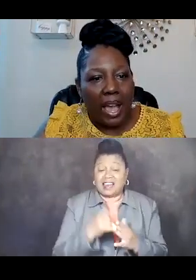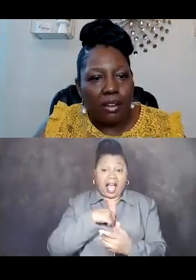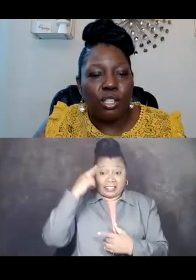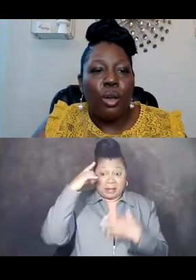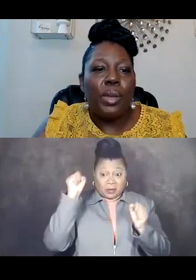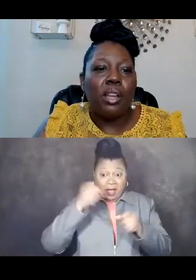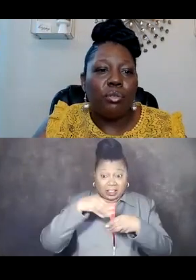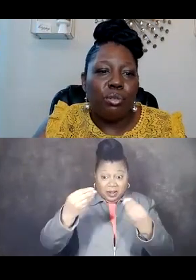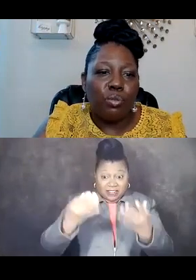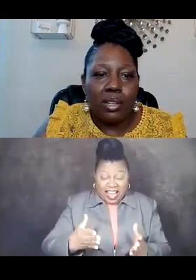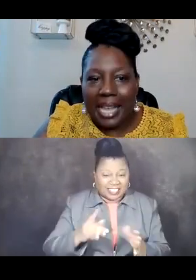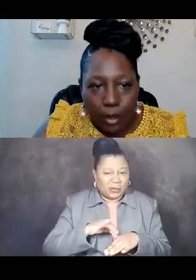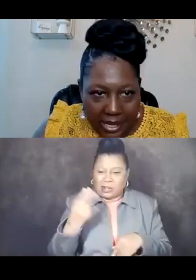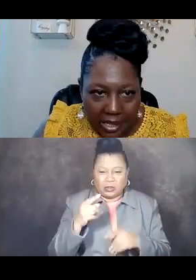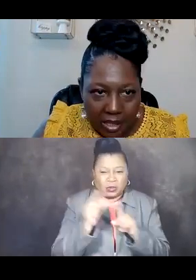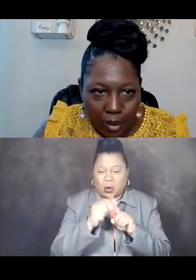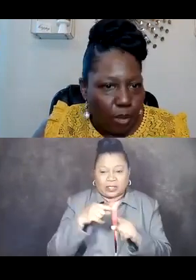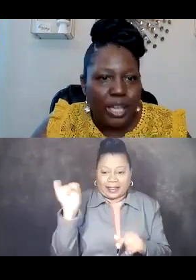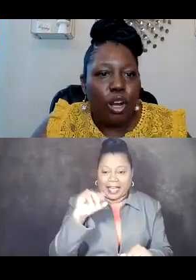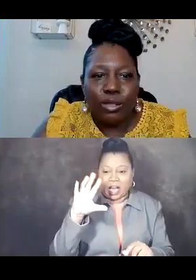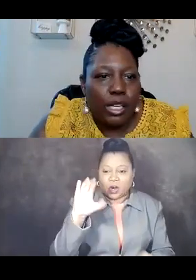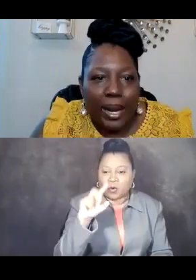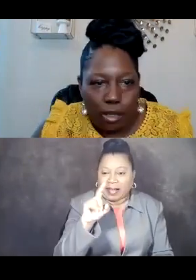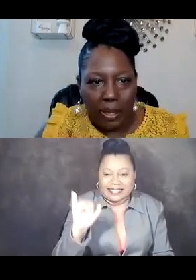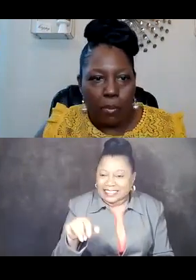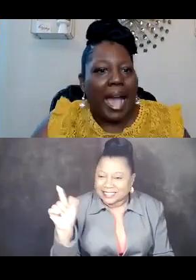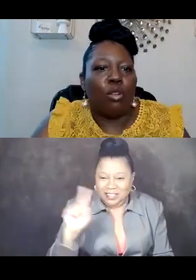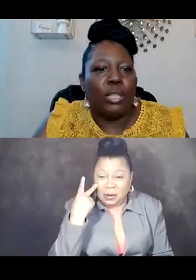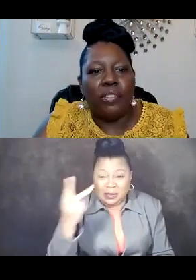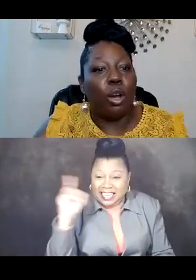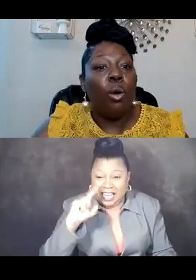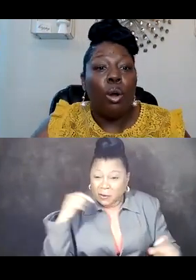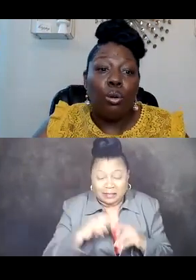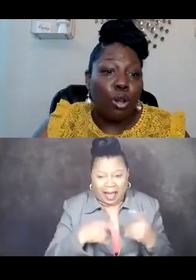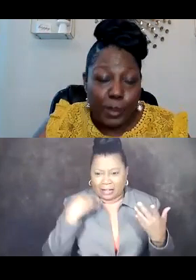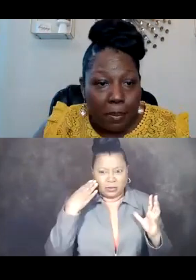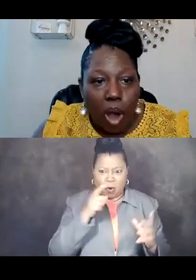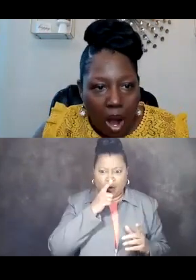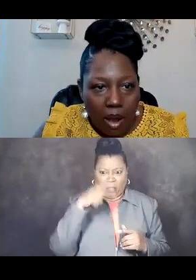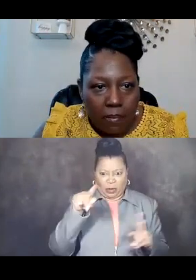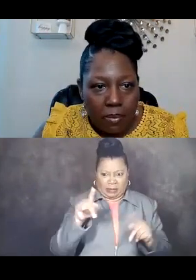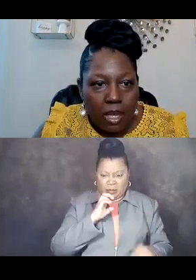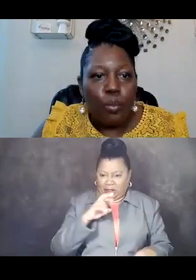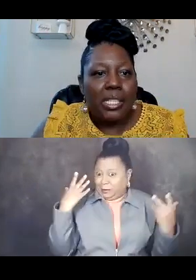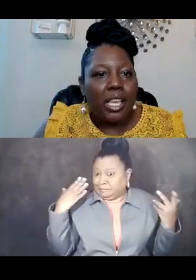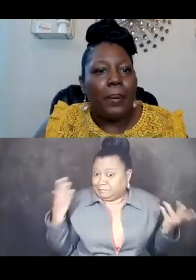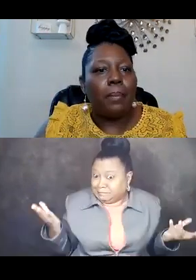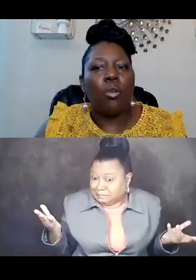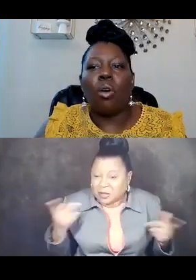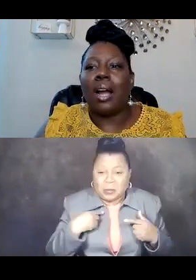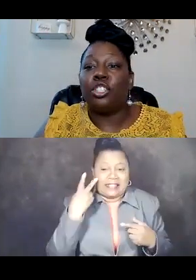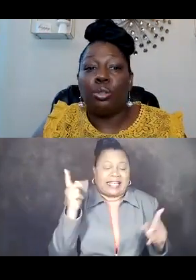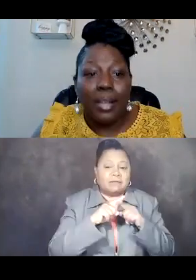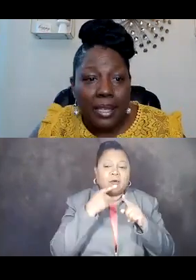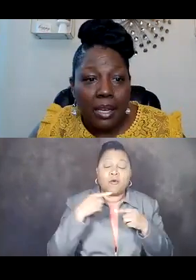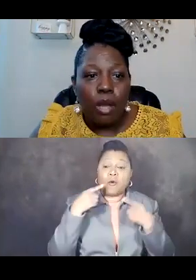health providers, we don't use words like crazy, right? We don't see crazy people. I don't even know who those people are. We see people